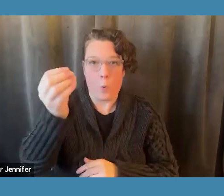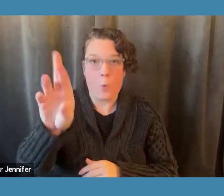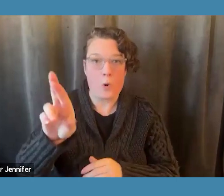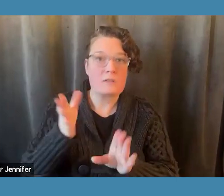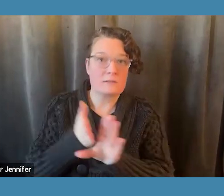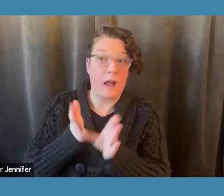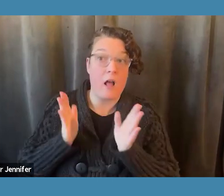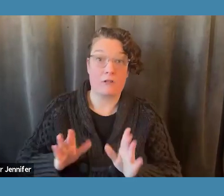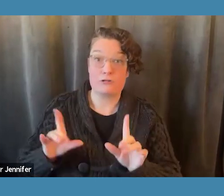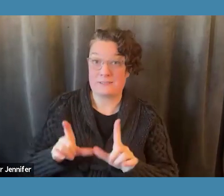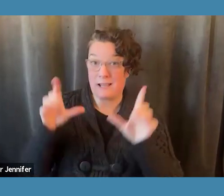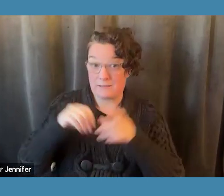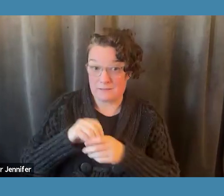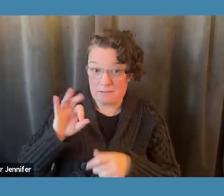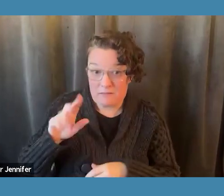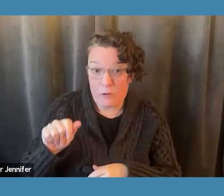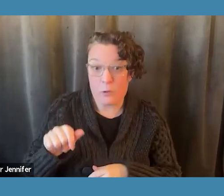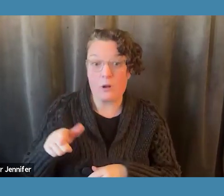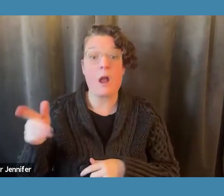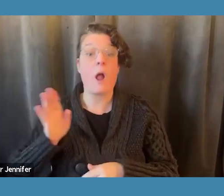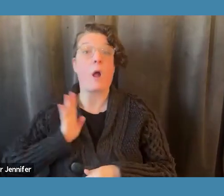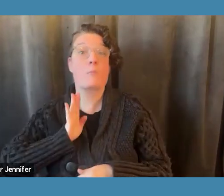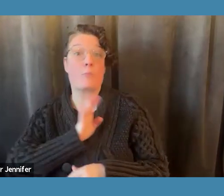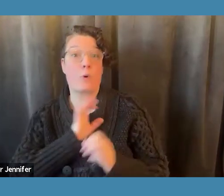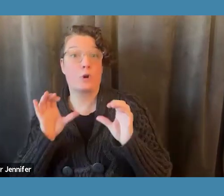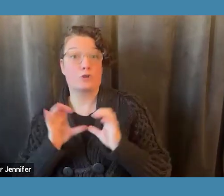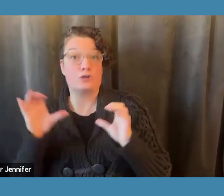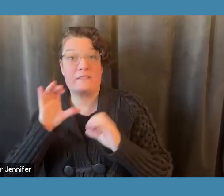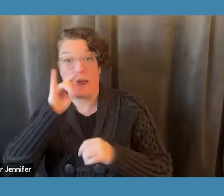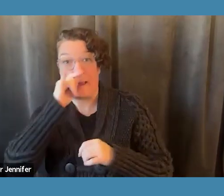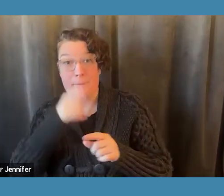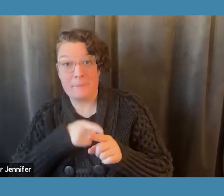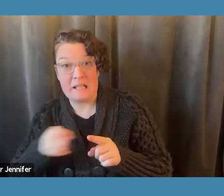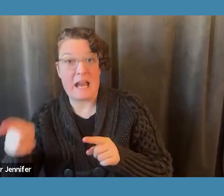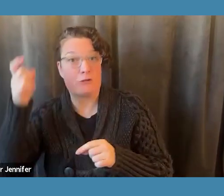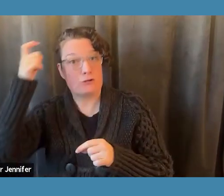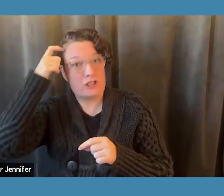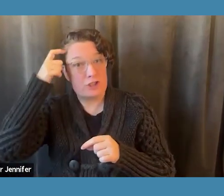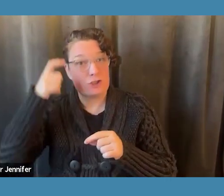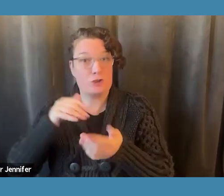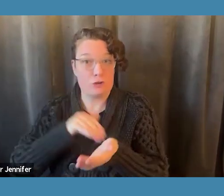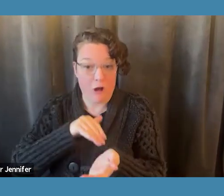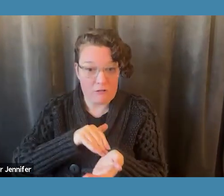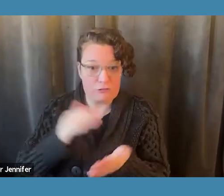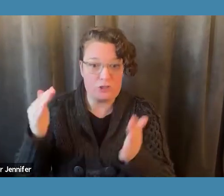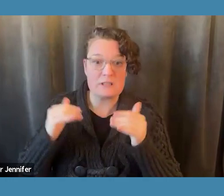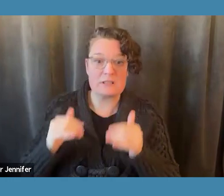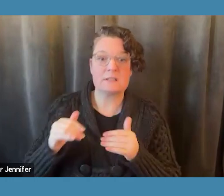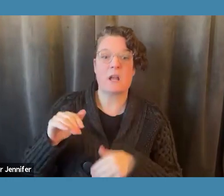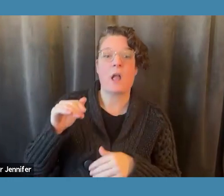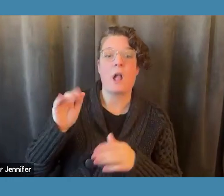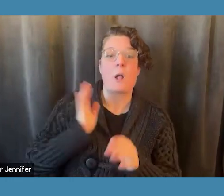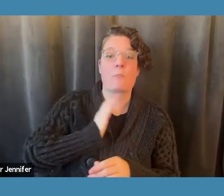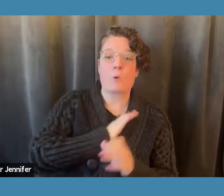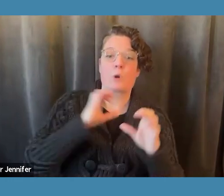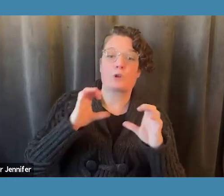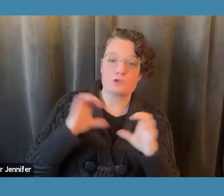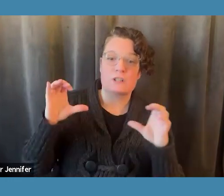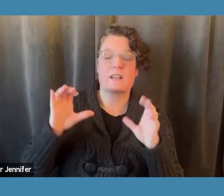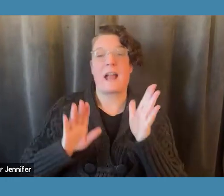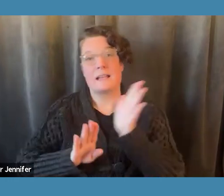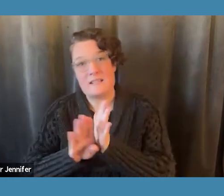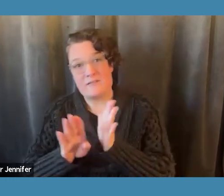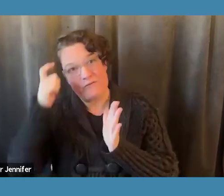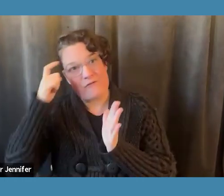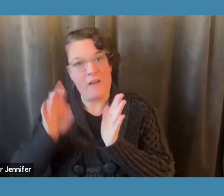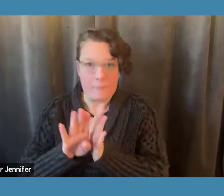a board certified pediatric neurologist, a board certified developmental pediatrician,